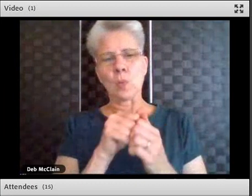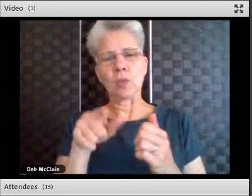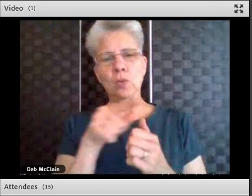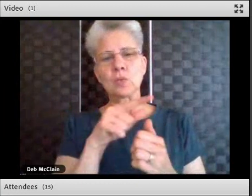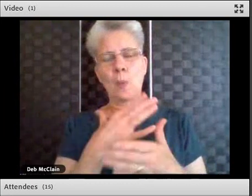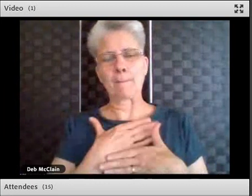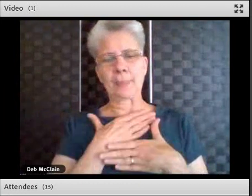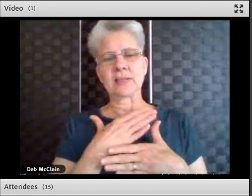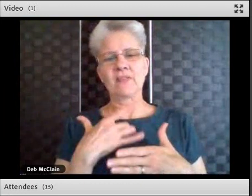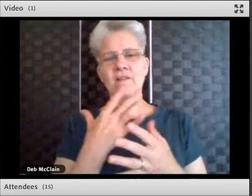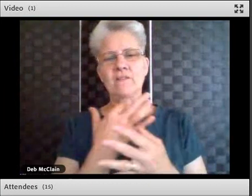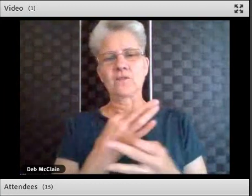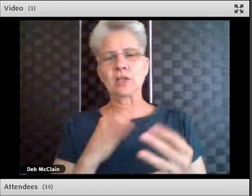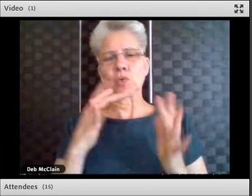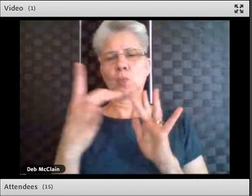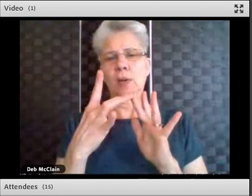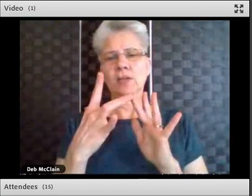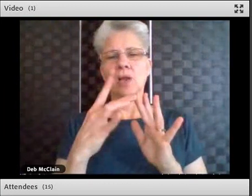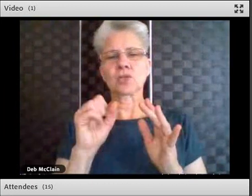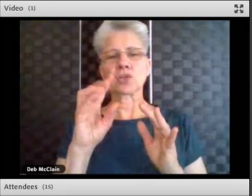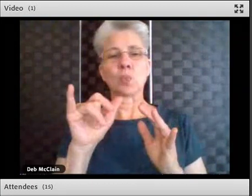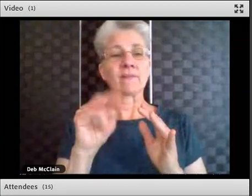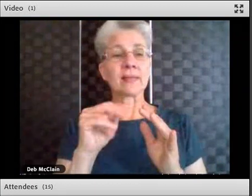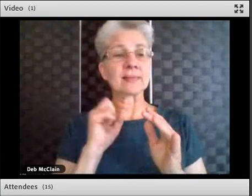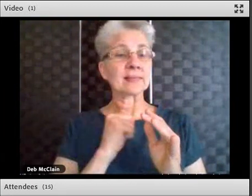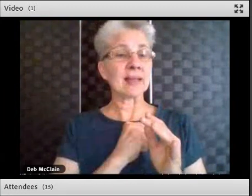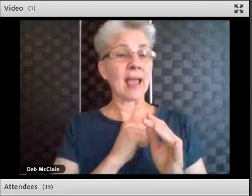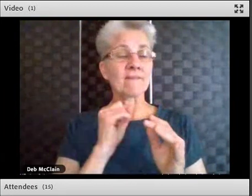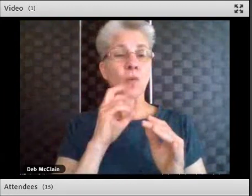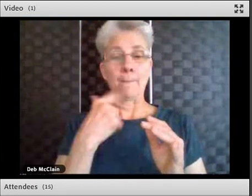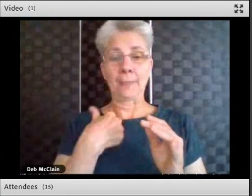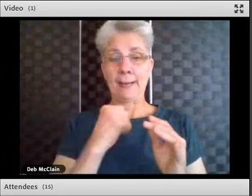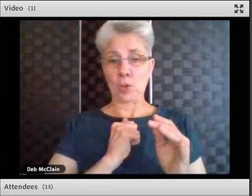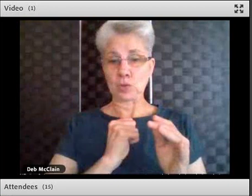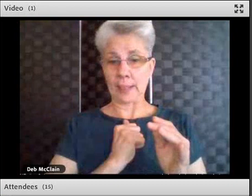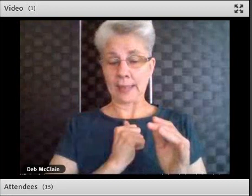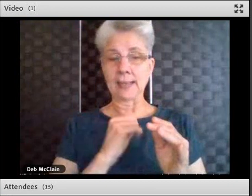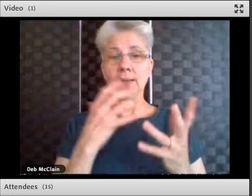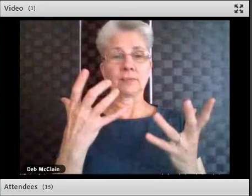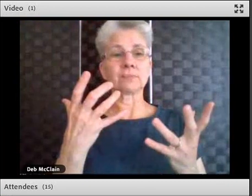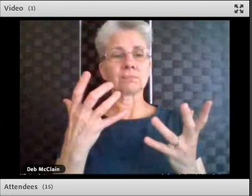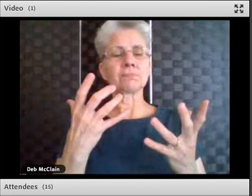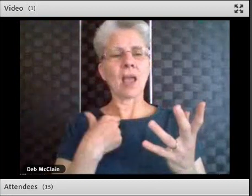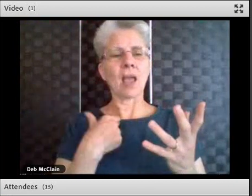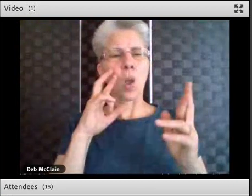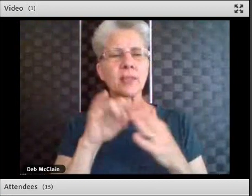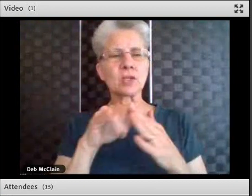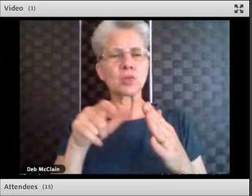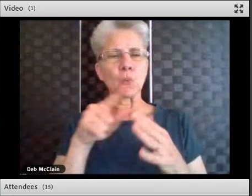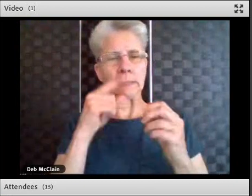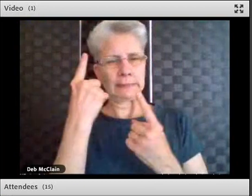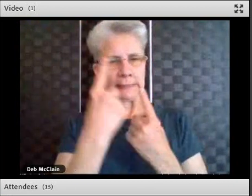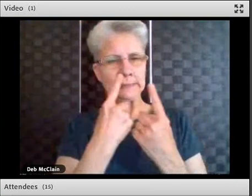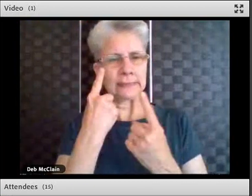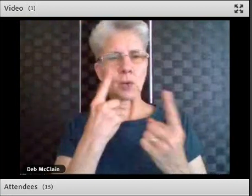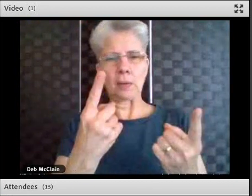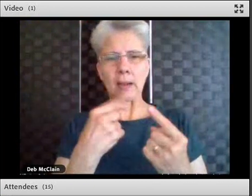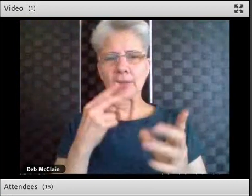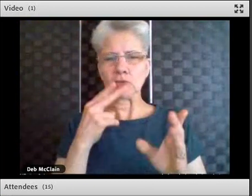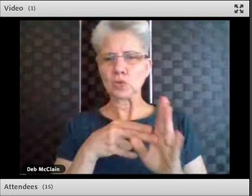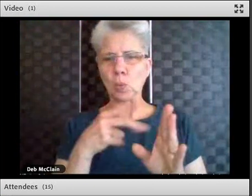So please feel free to reach out to Swiftland staff members or to me personally. I hope that you will consider coming